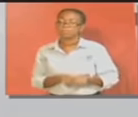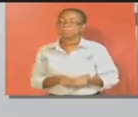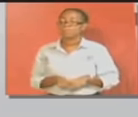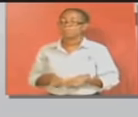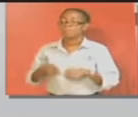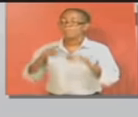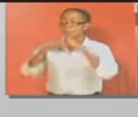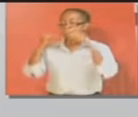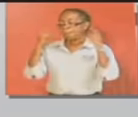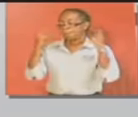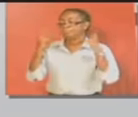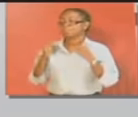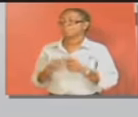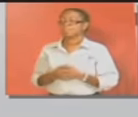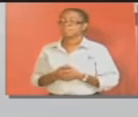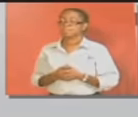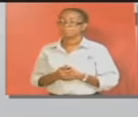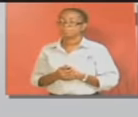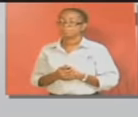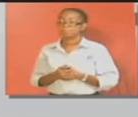your mask.